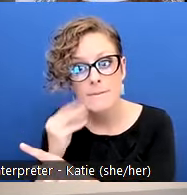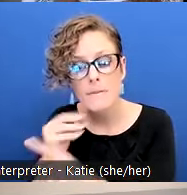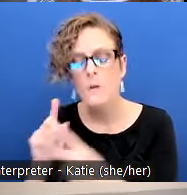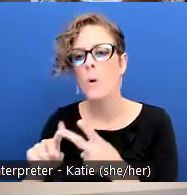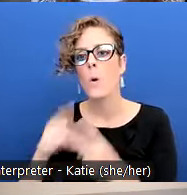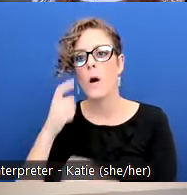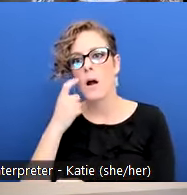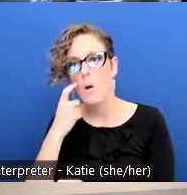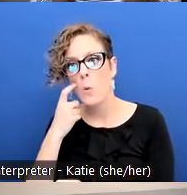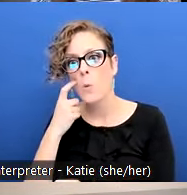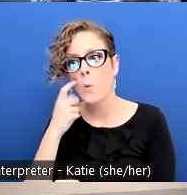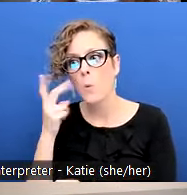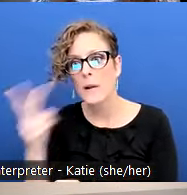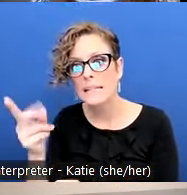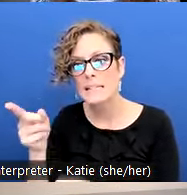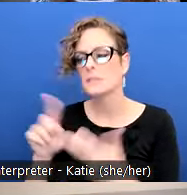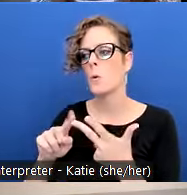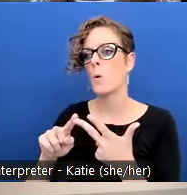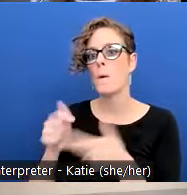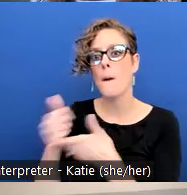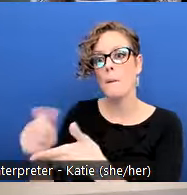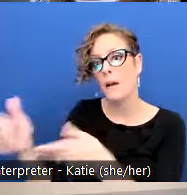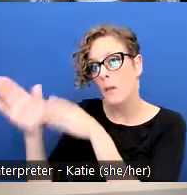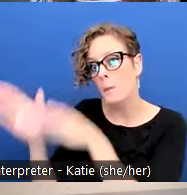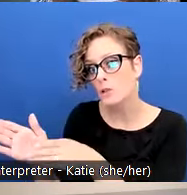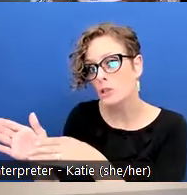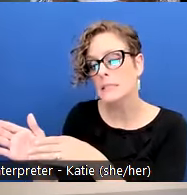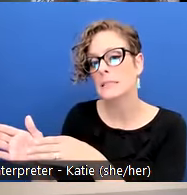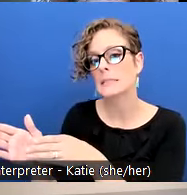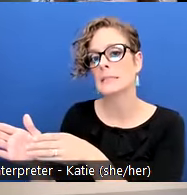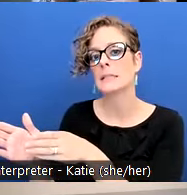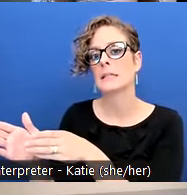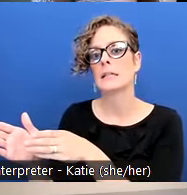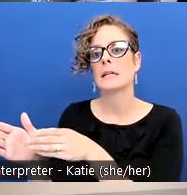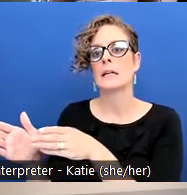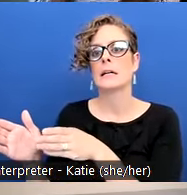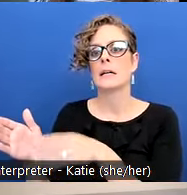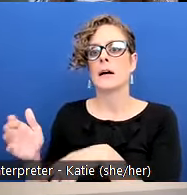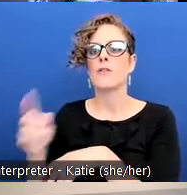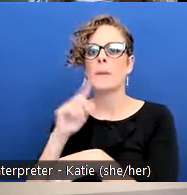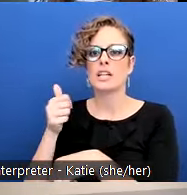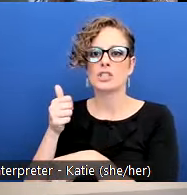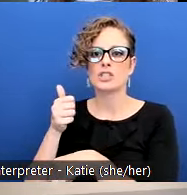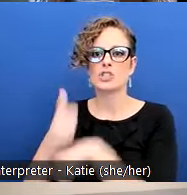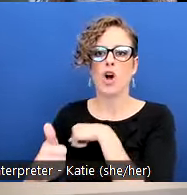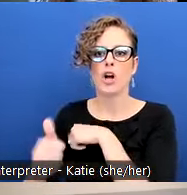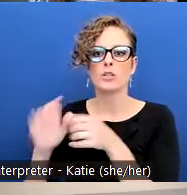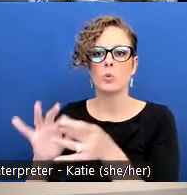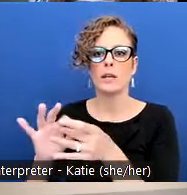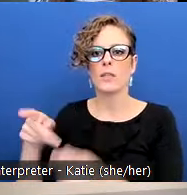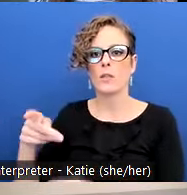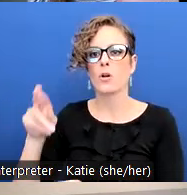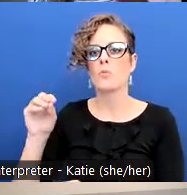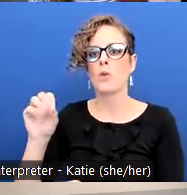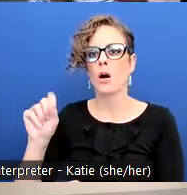or are helping someone who's been a victim of a violent crime from being charged with prostitution. So it provides immunity from